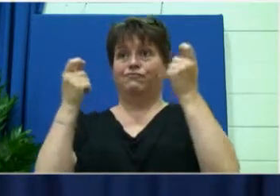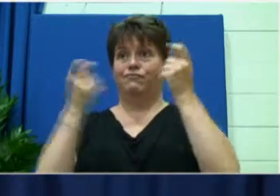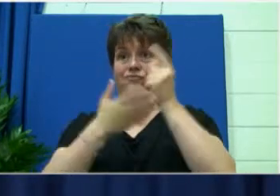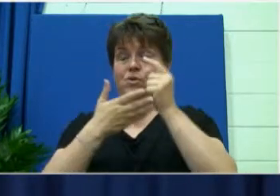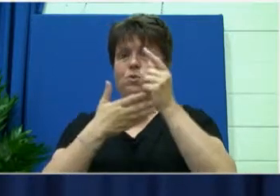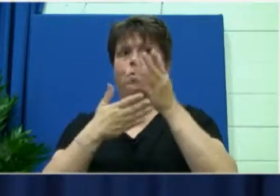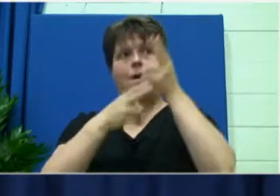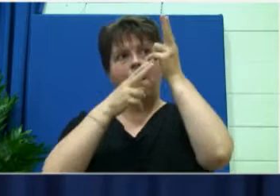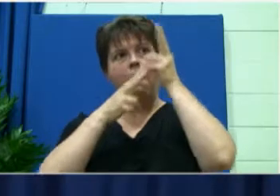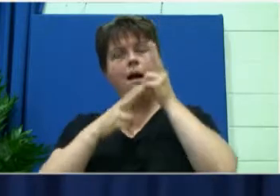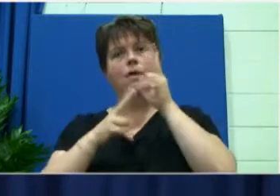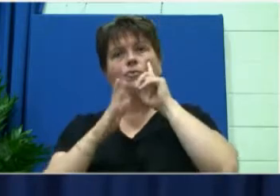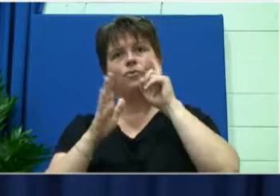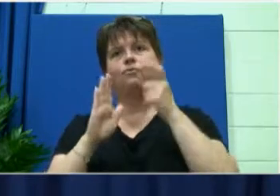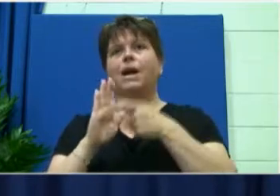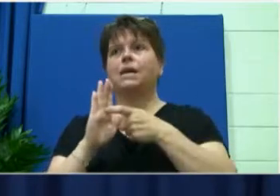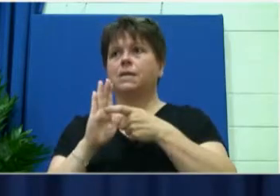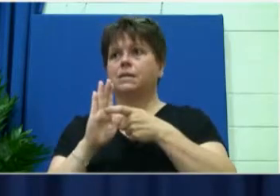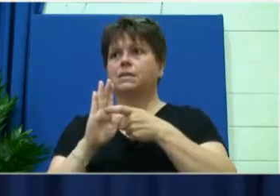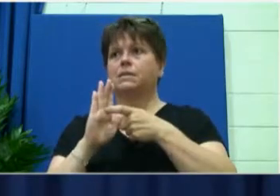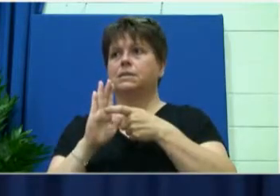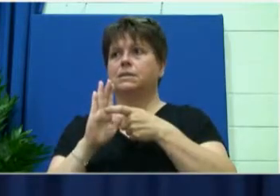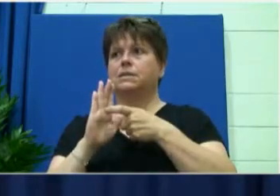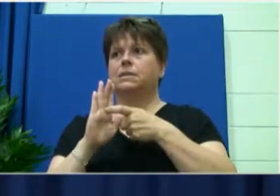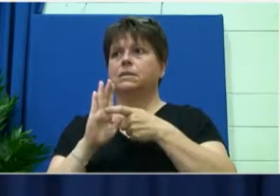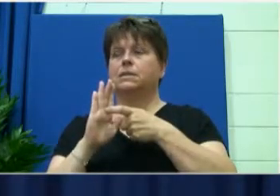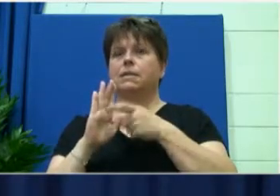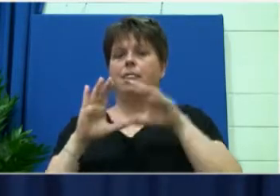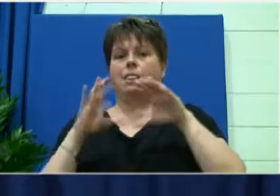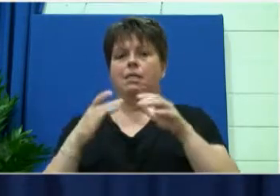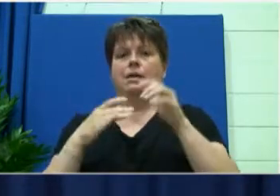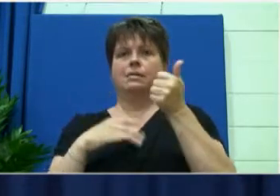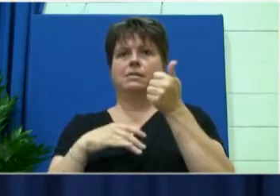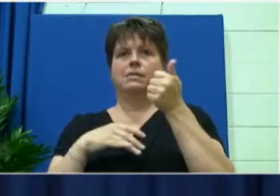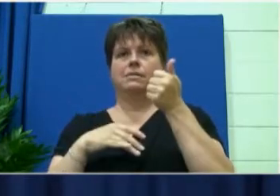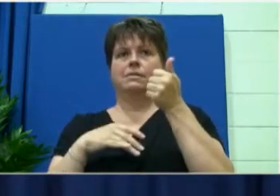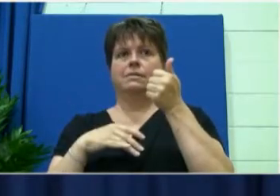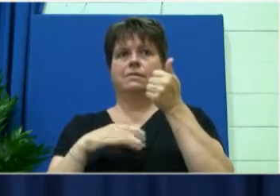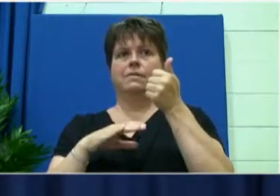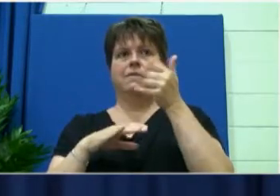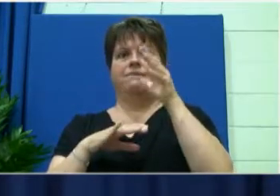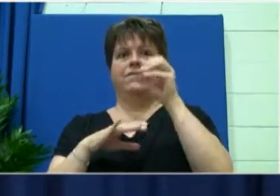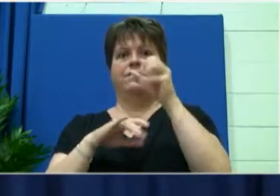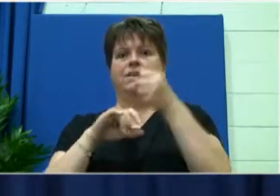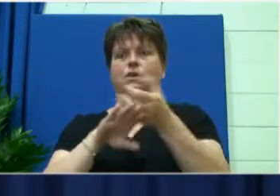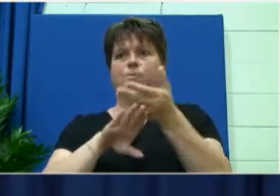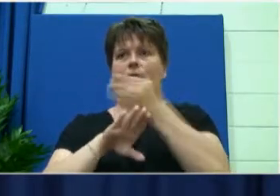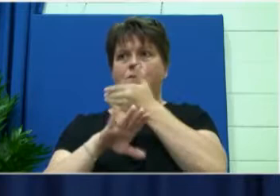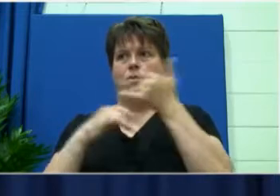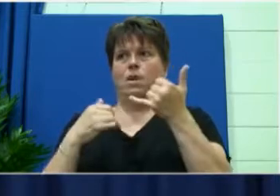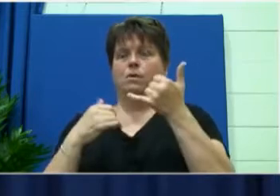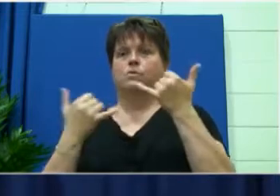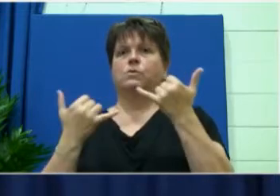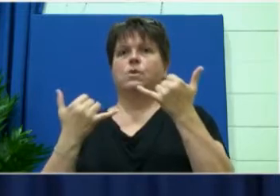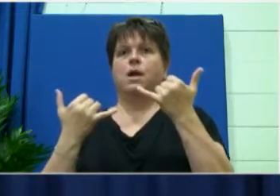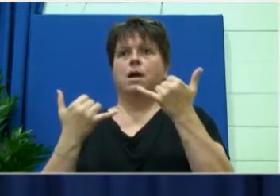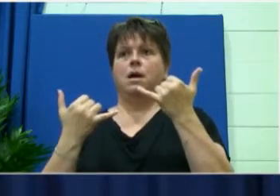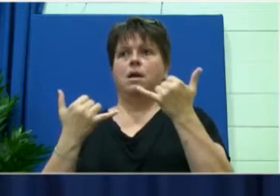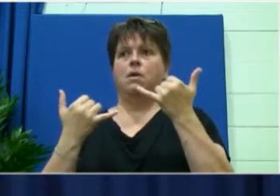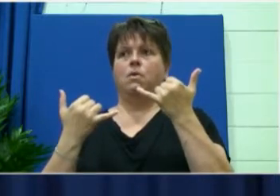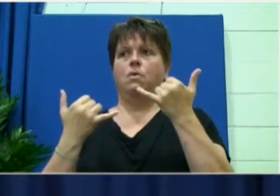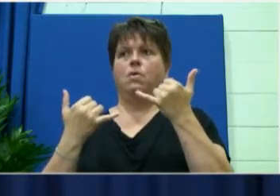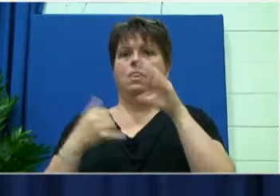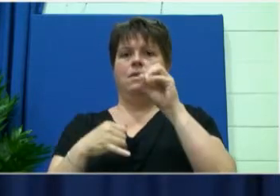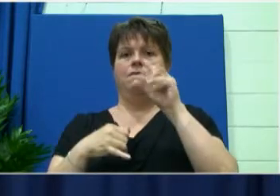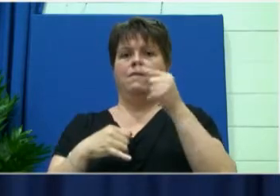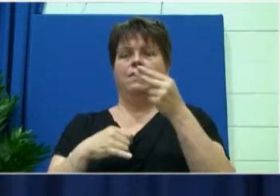honor and recognize the class of 50 years previous. And so we honor the